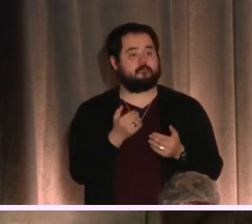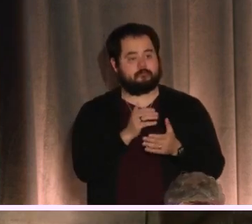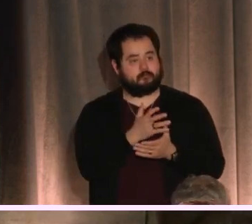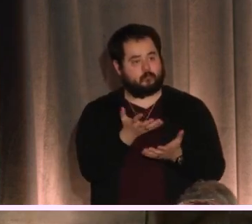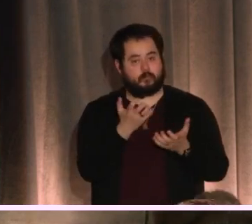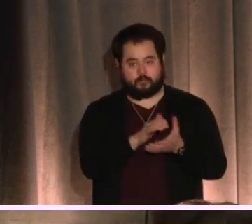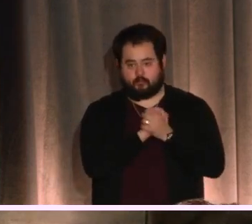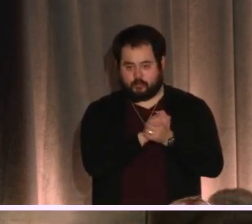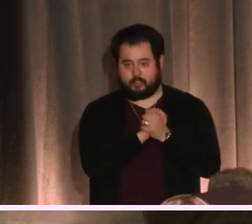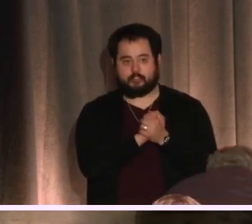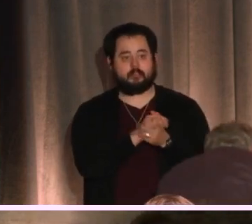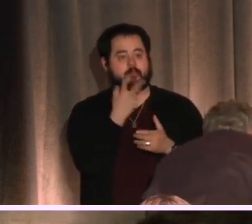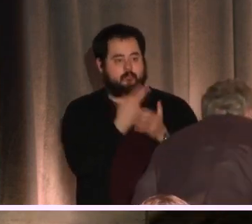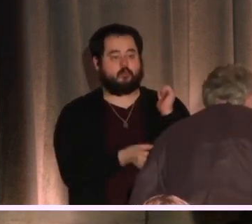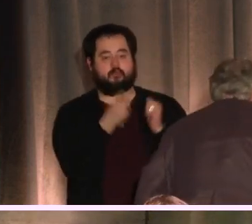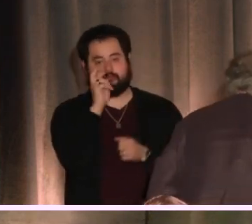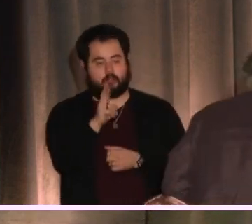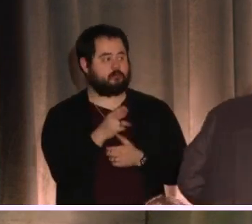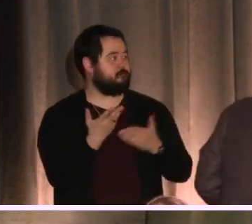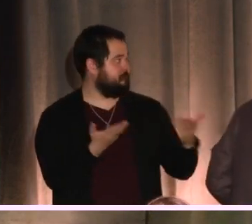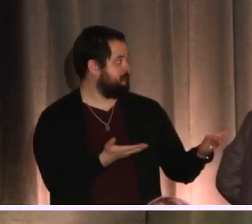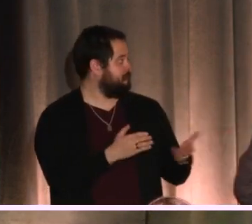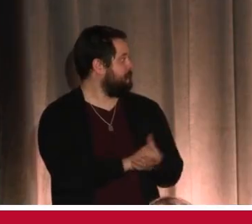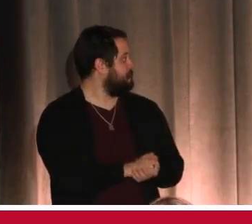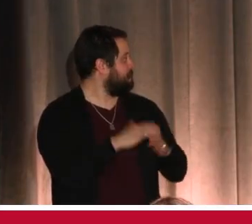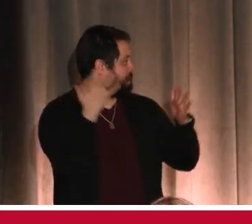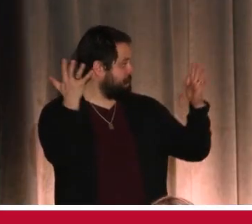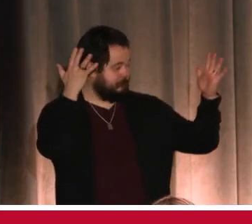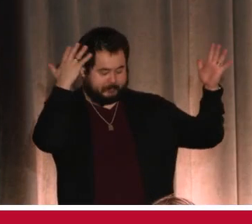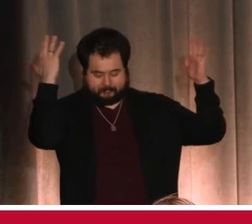congratulate Drs. Rader and Dr. Perlman.